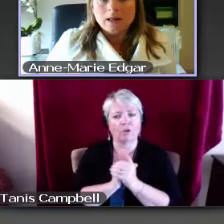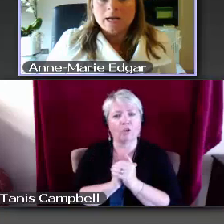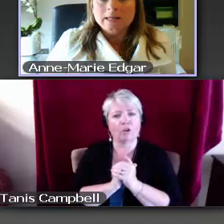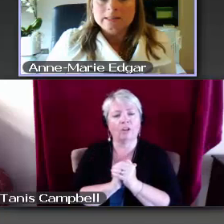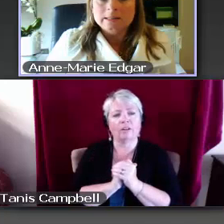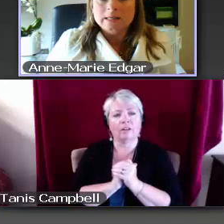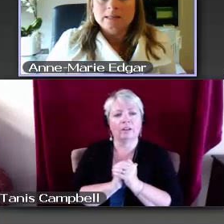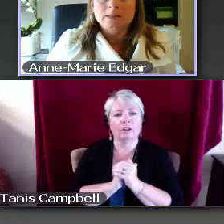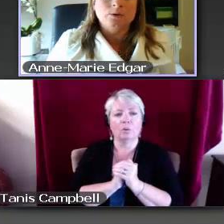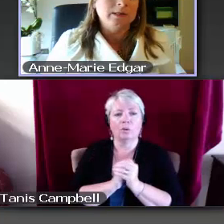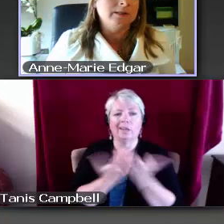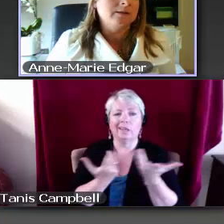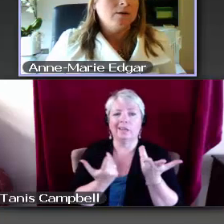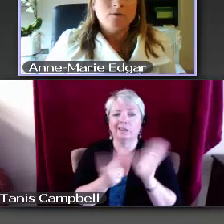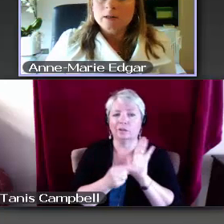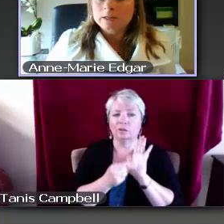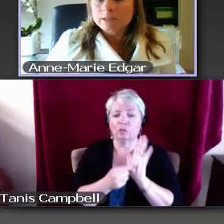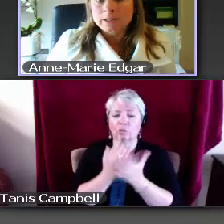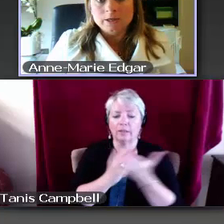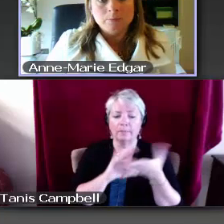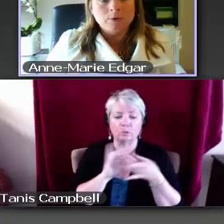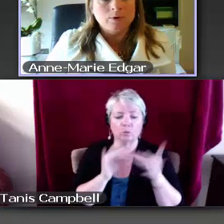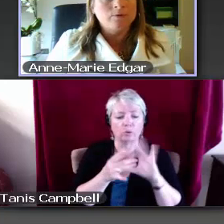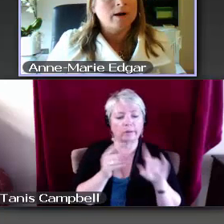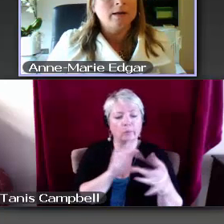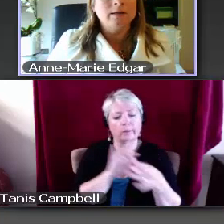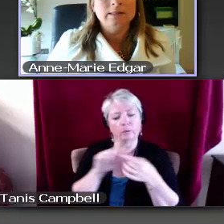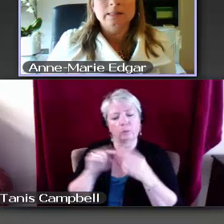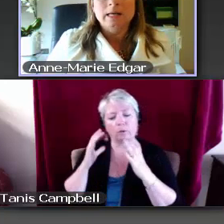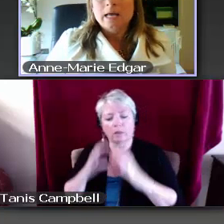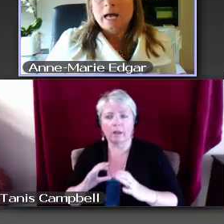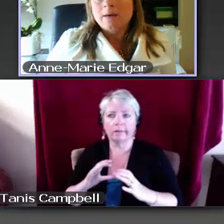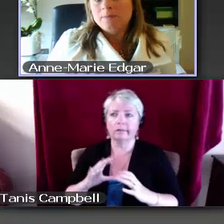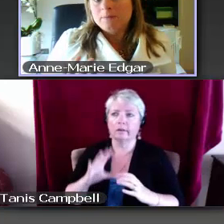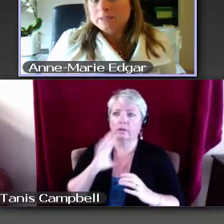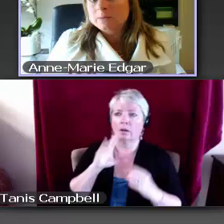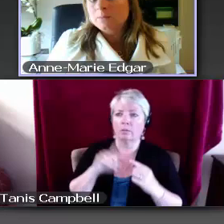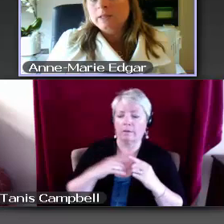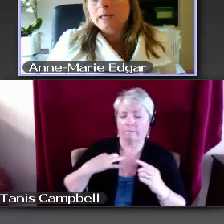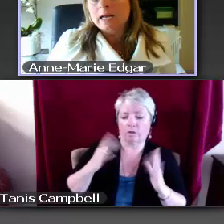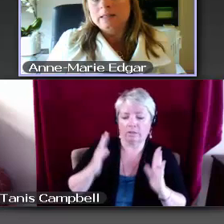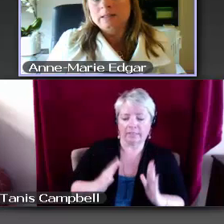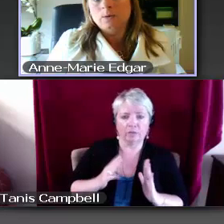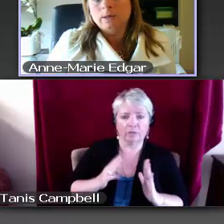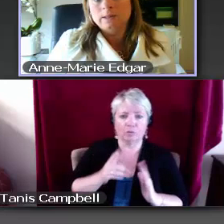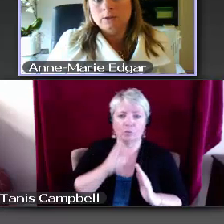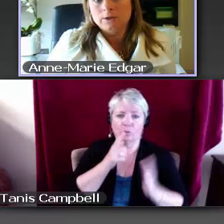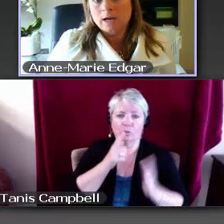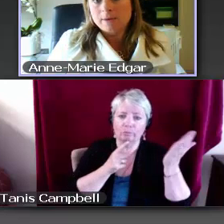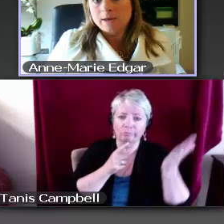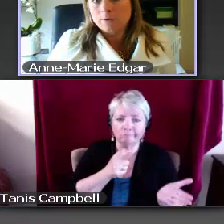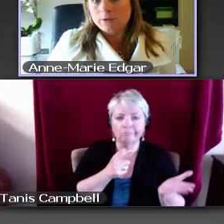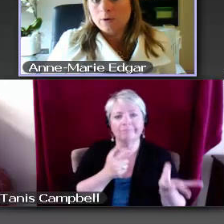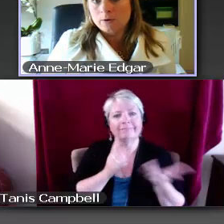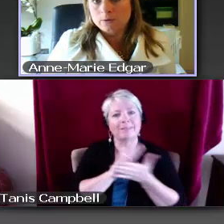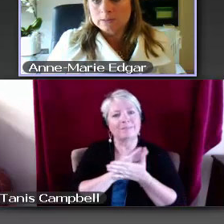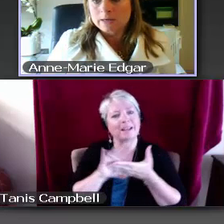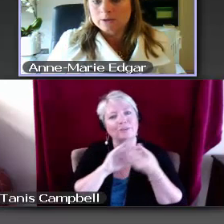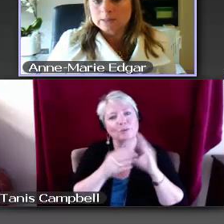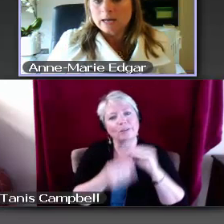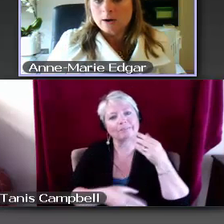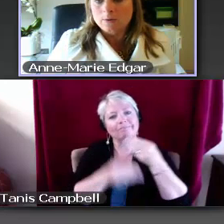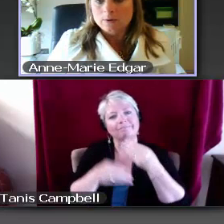featuring client success stories, volunteer profiles, just some really nice stories are coming out through